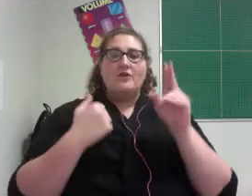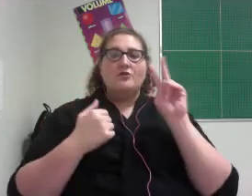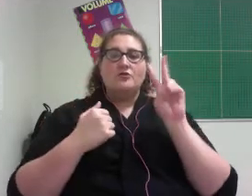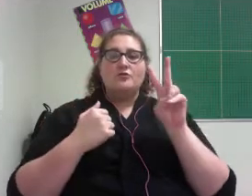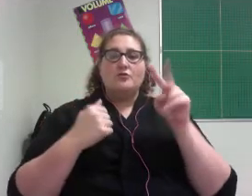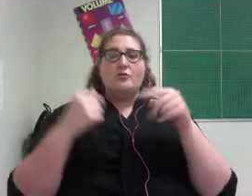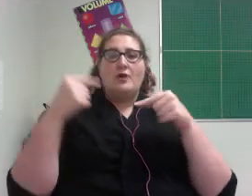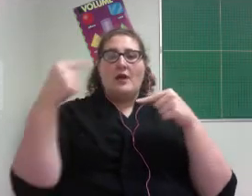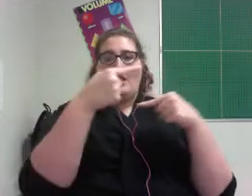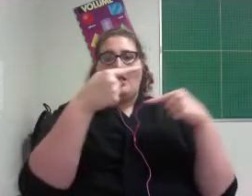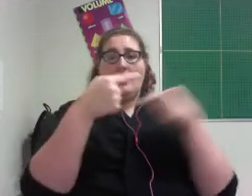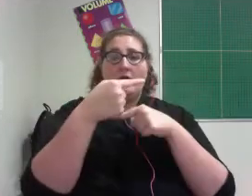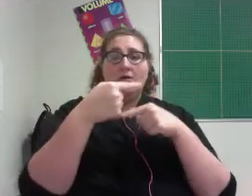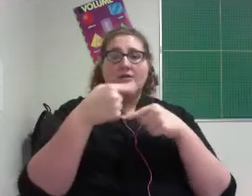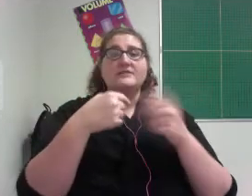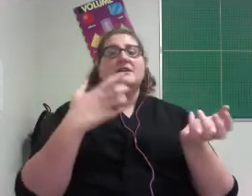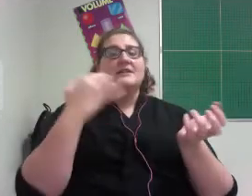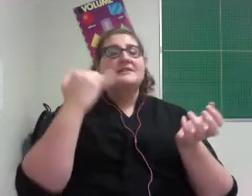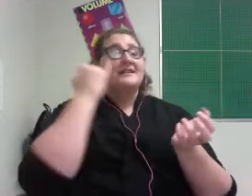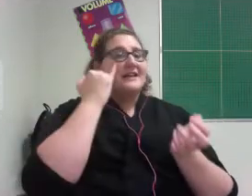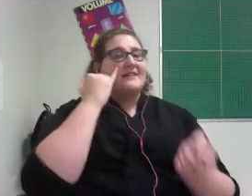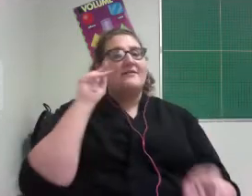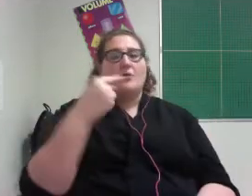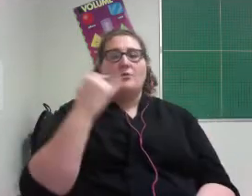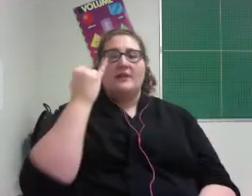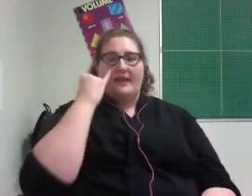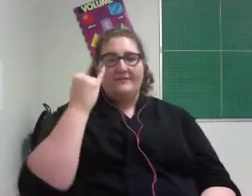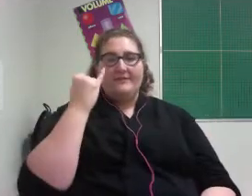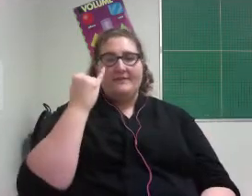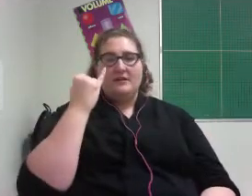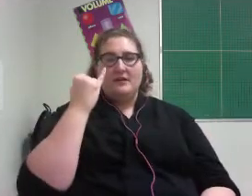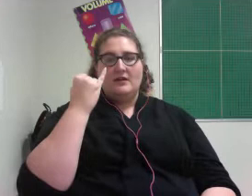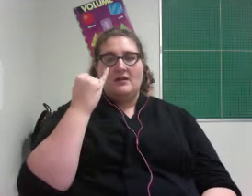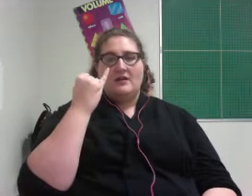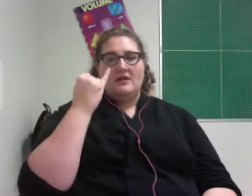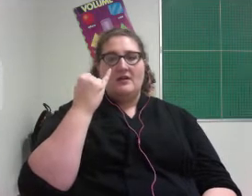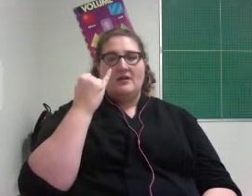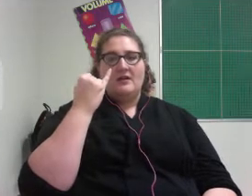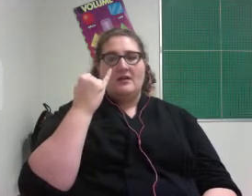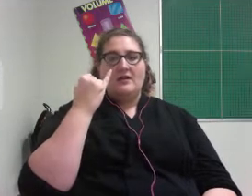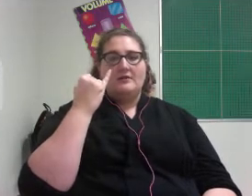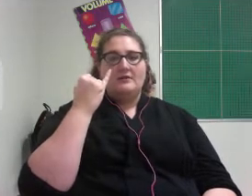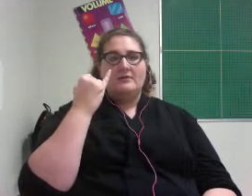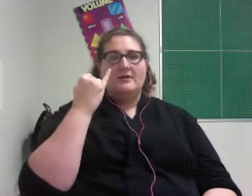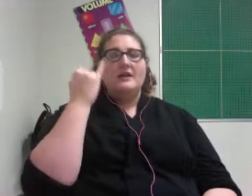And this is if the conditional statement and the converse are true.